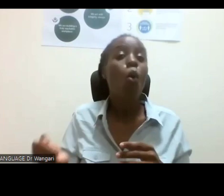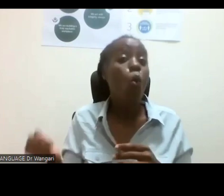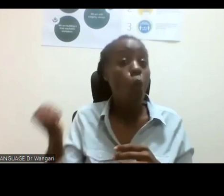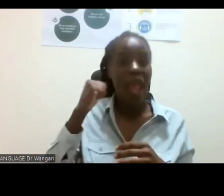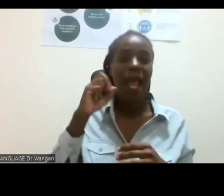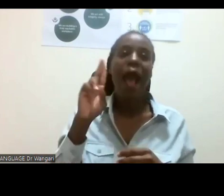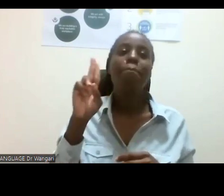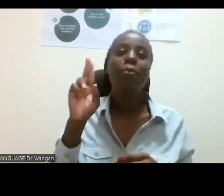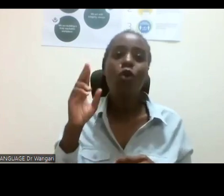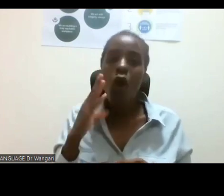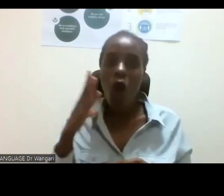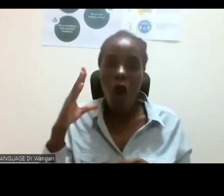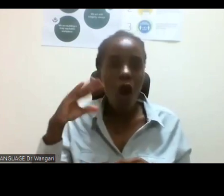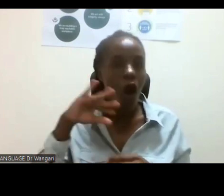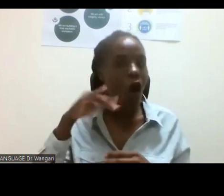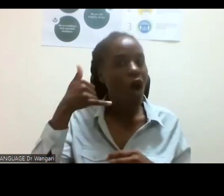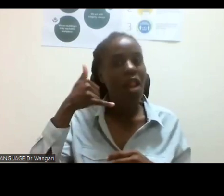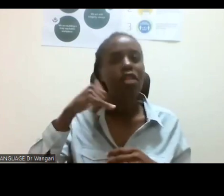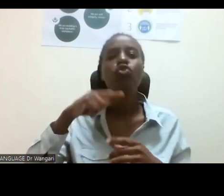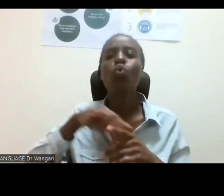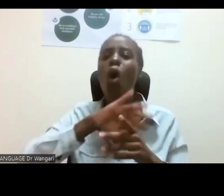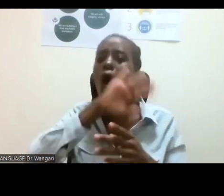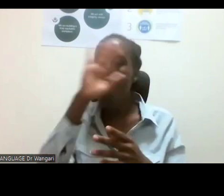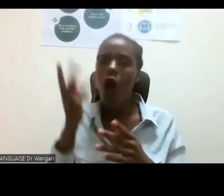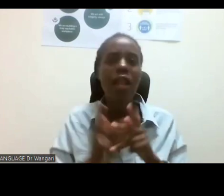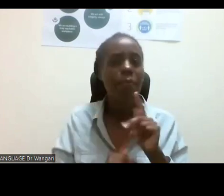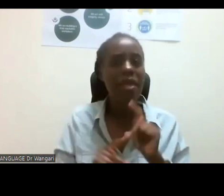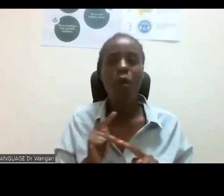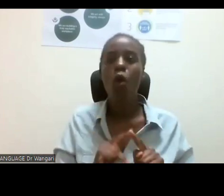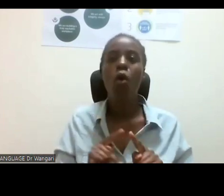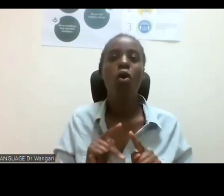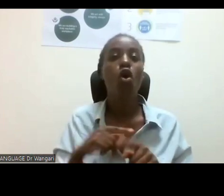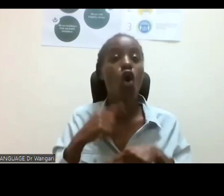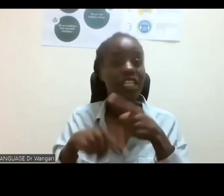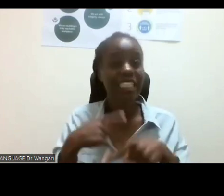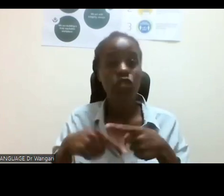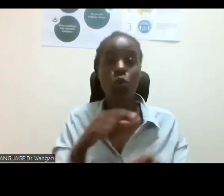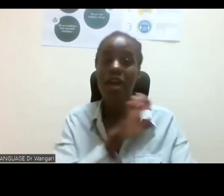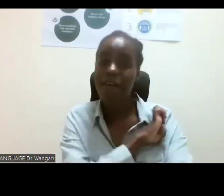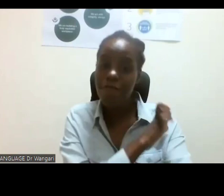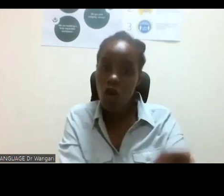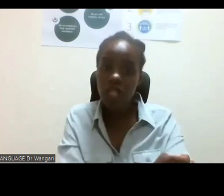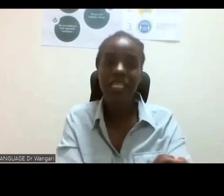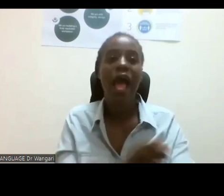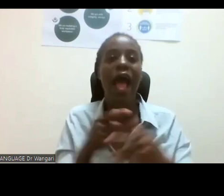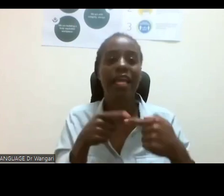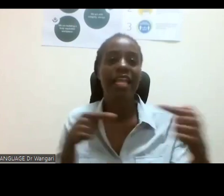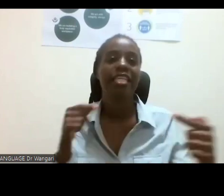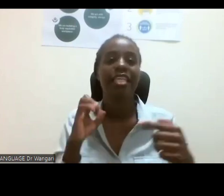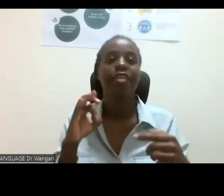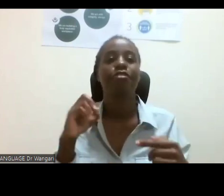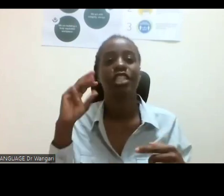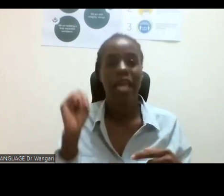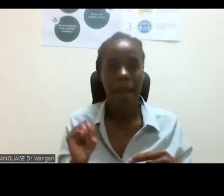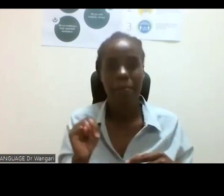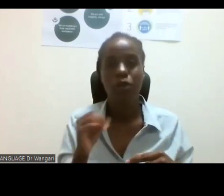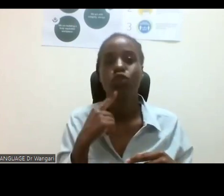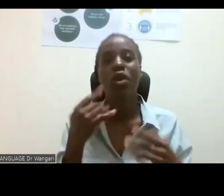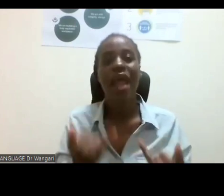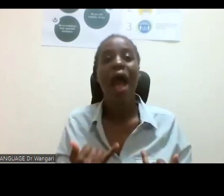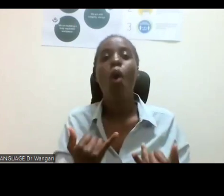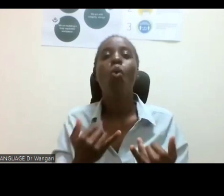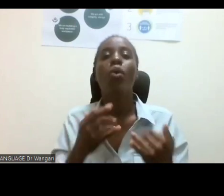urban Kenya to firm our commitments to ending FGM. Let's all unite and speak up against zero tolerance for